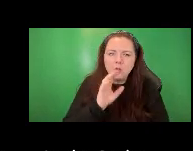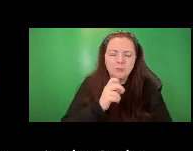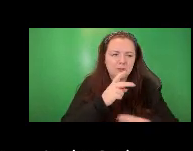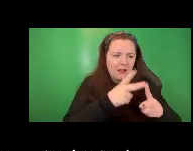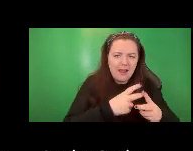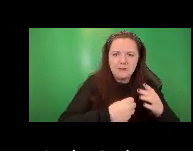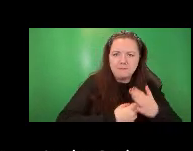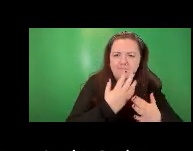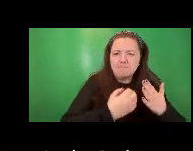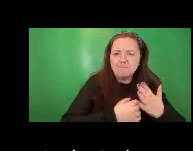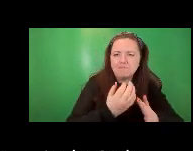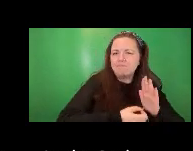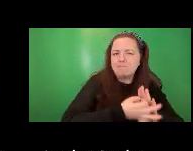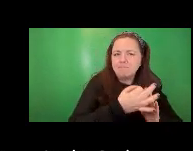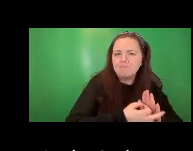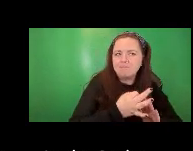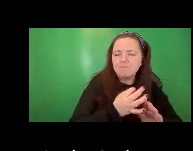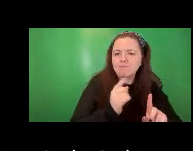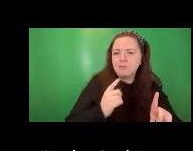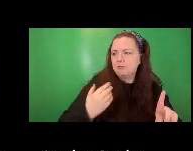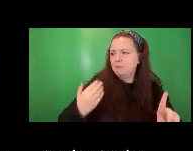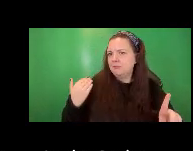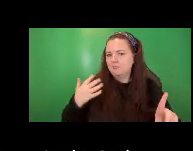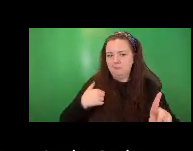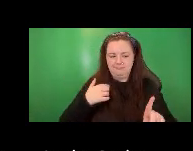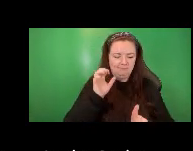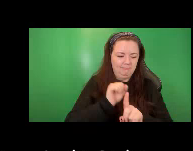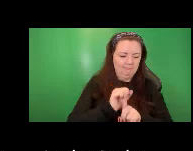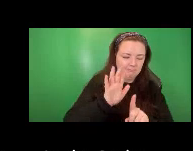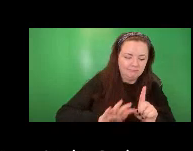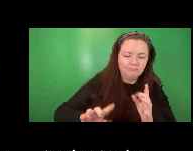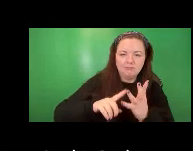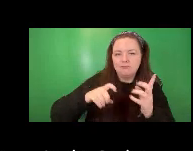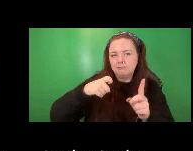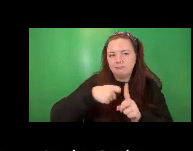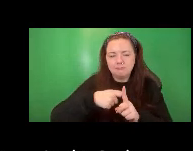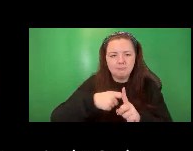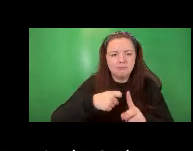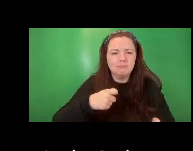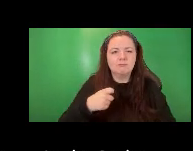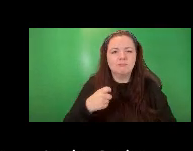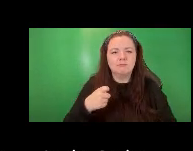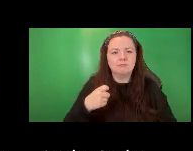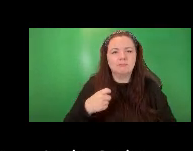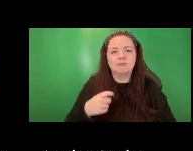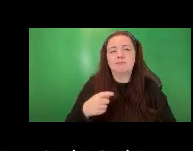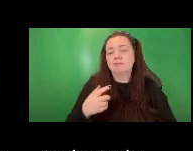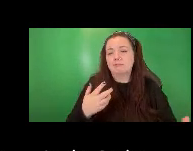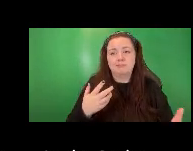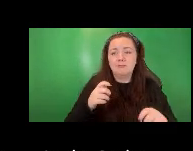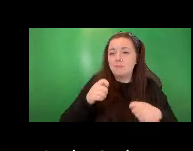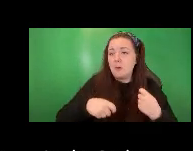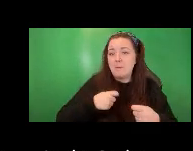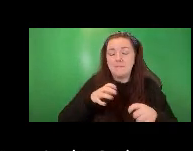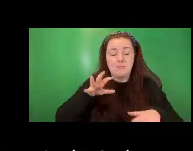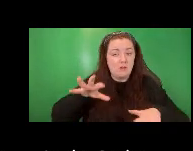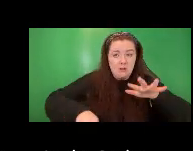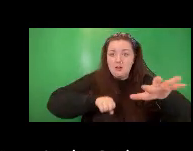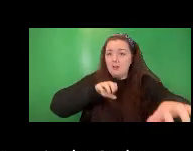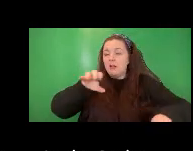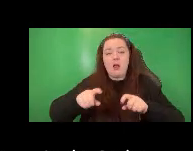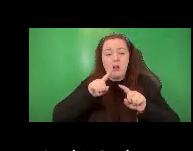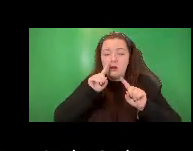late we've seen across the country that our hospitals have struggled to manage all of the